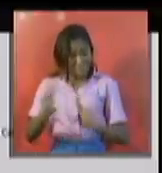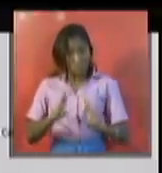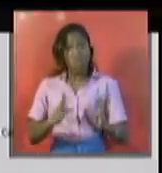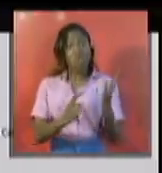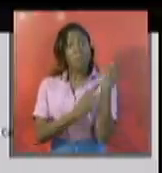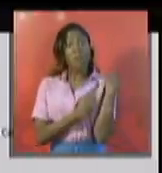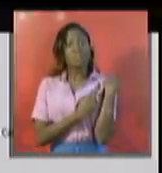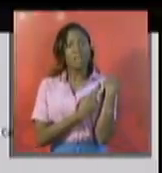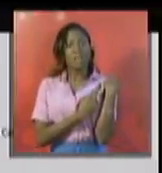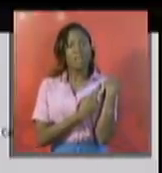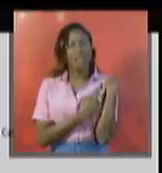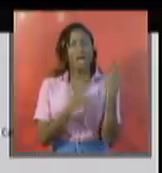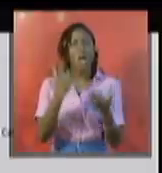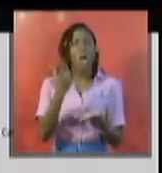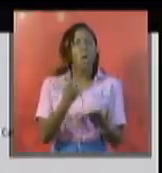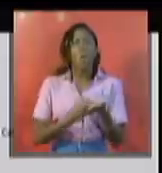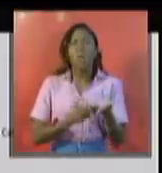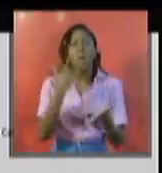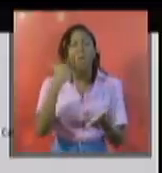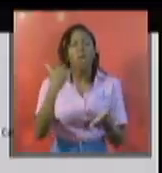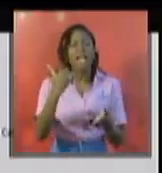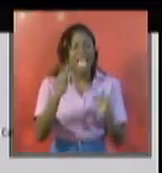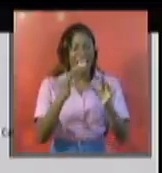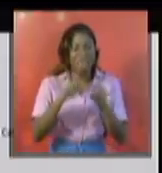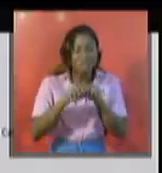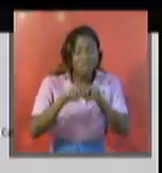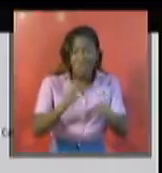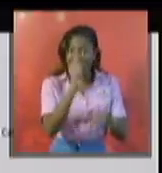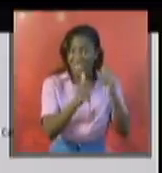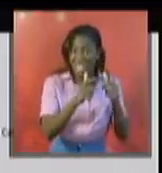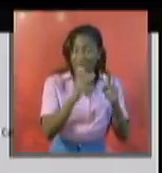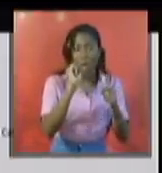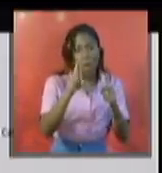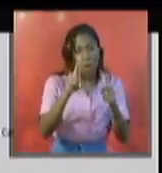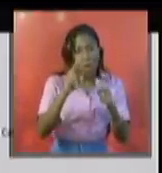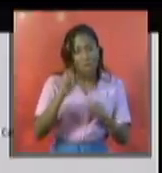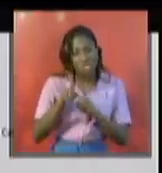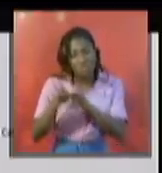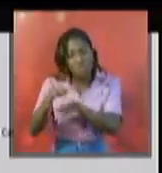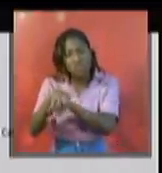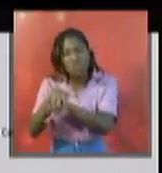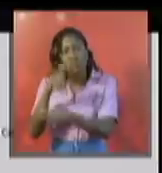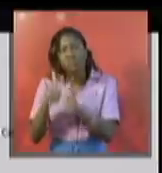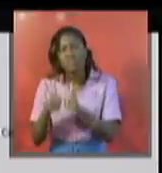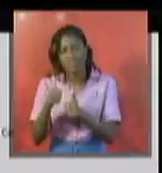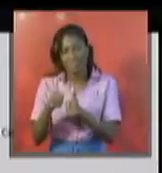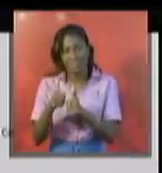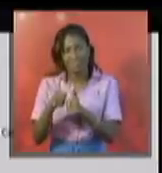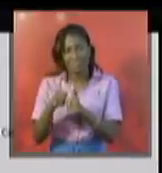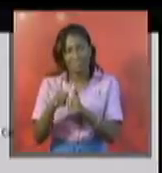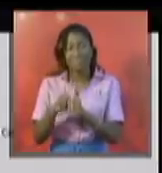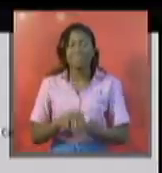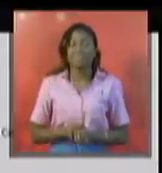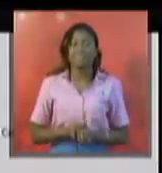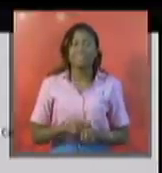like? So he is saying, even though the numbers keep climbing, my interpretation of what he is